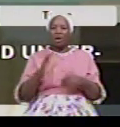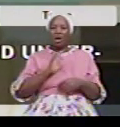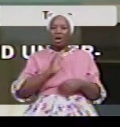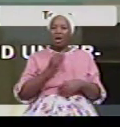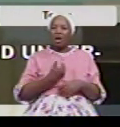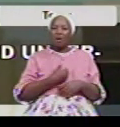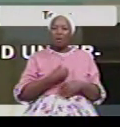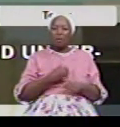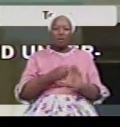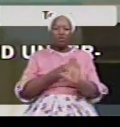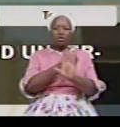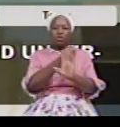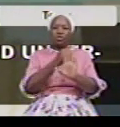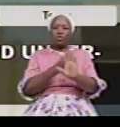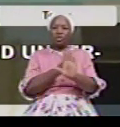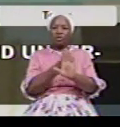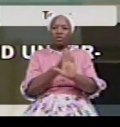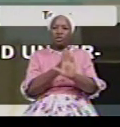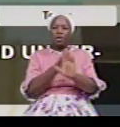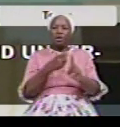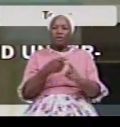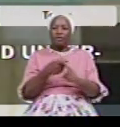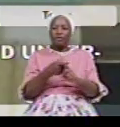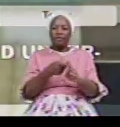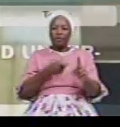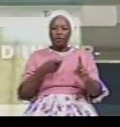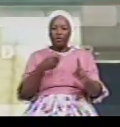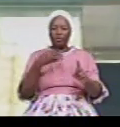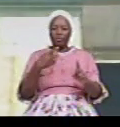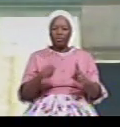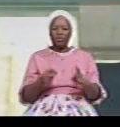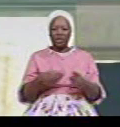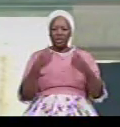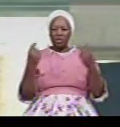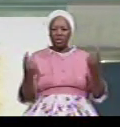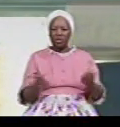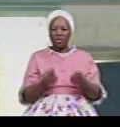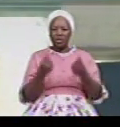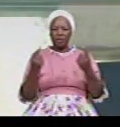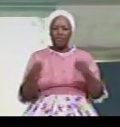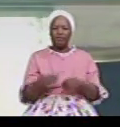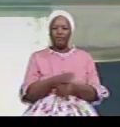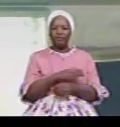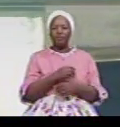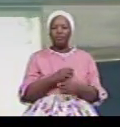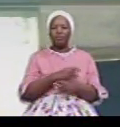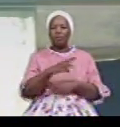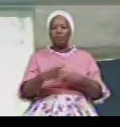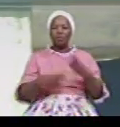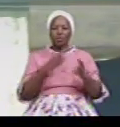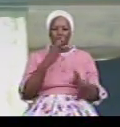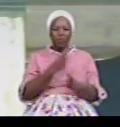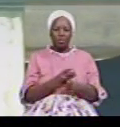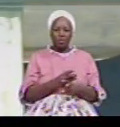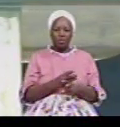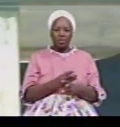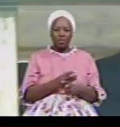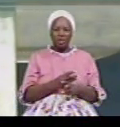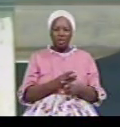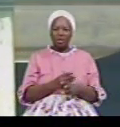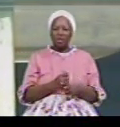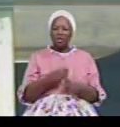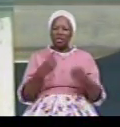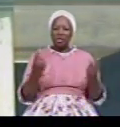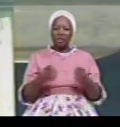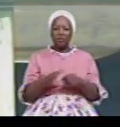shield from the sinful world. The sinful world is not just sinful. The sinful world